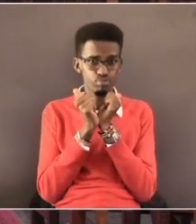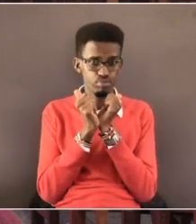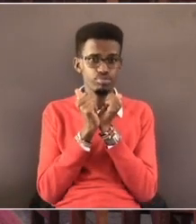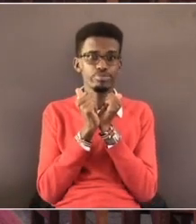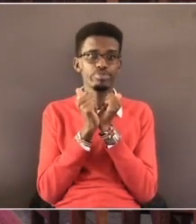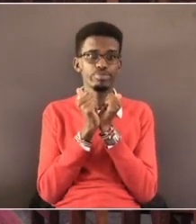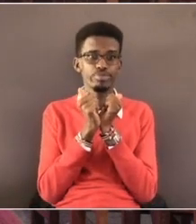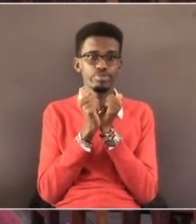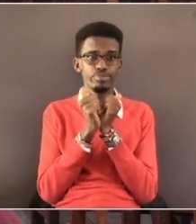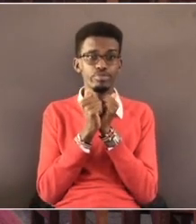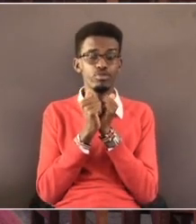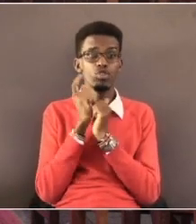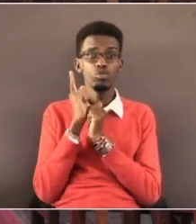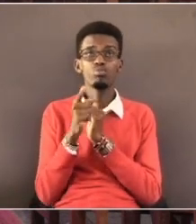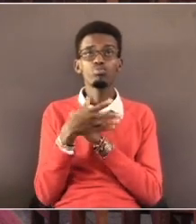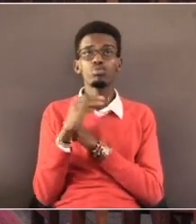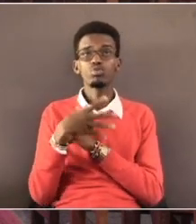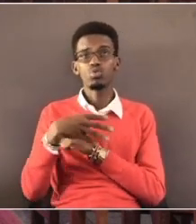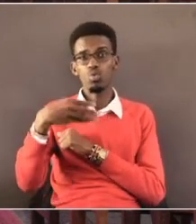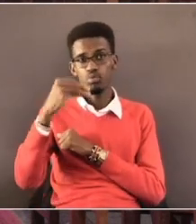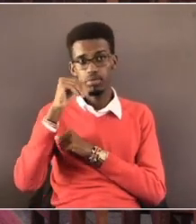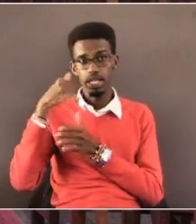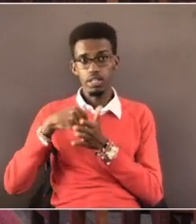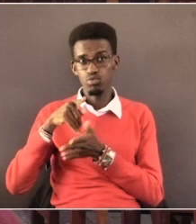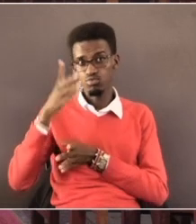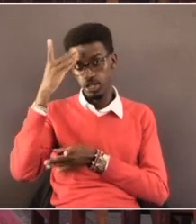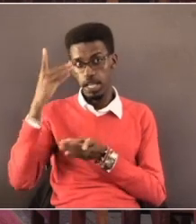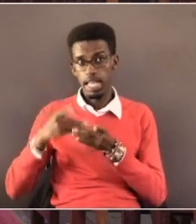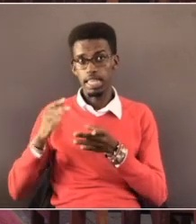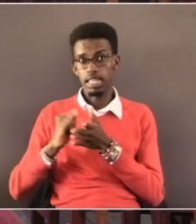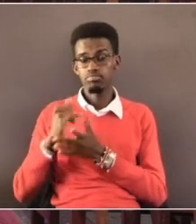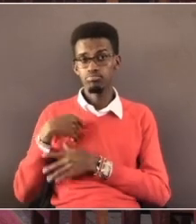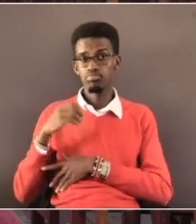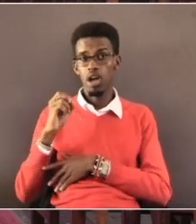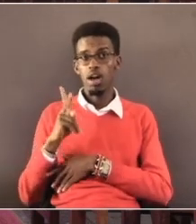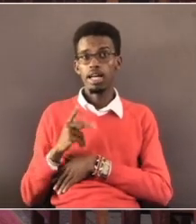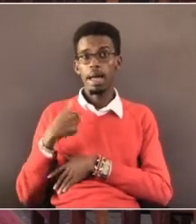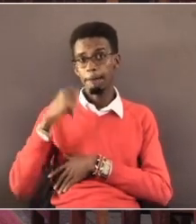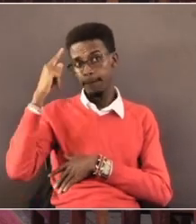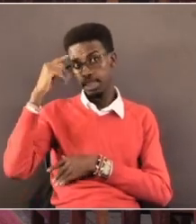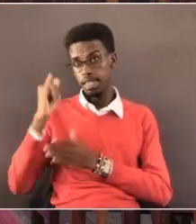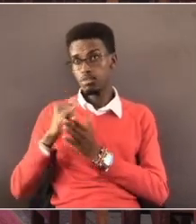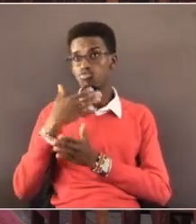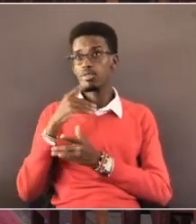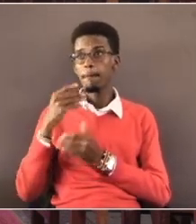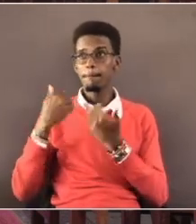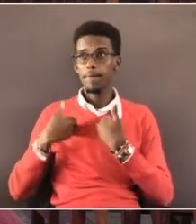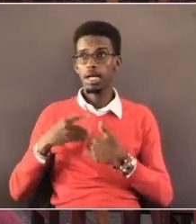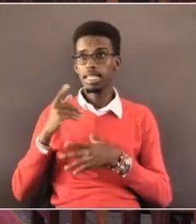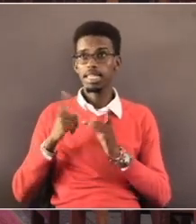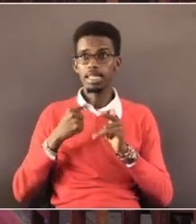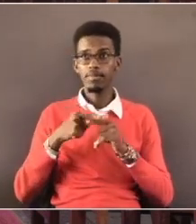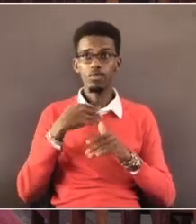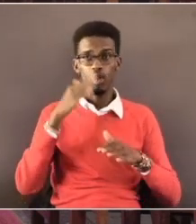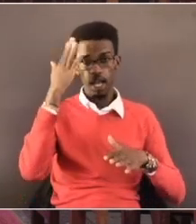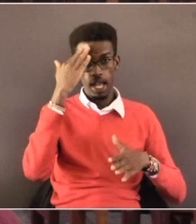legally. You can walk. It is you who decided that, okay, I think I like this person. I would like to